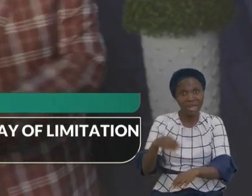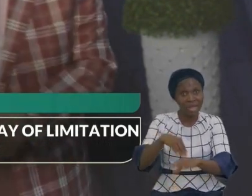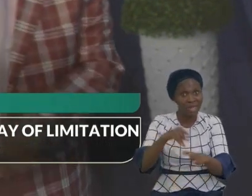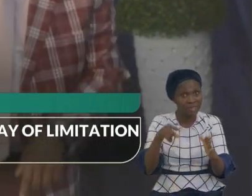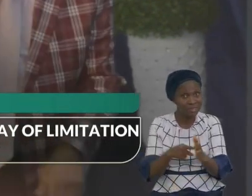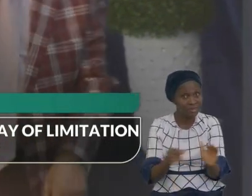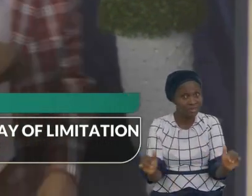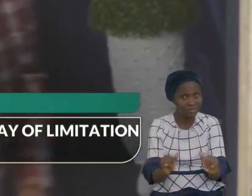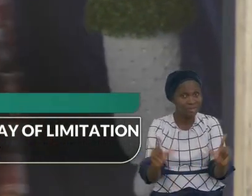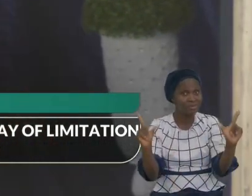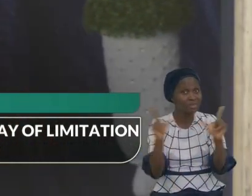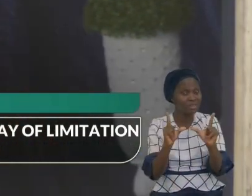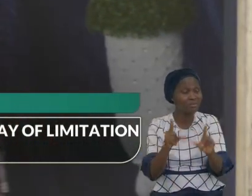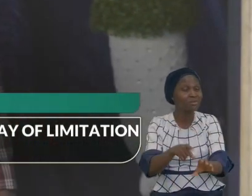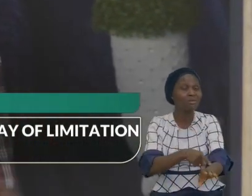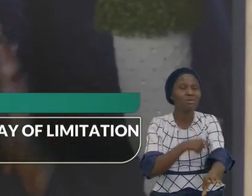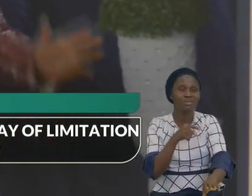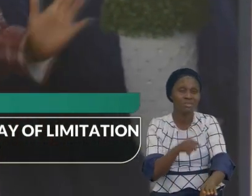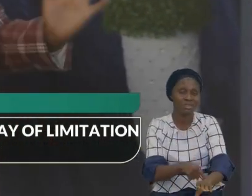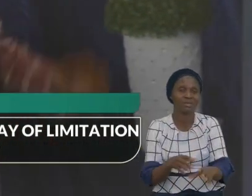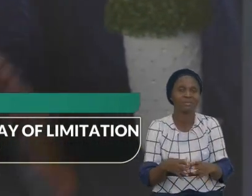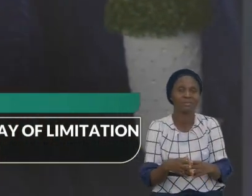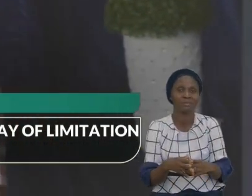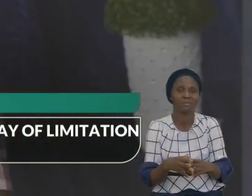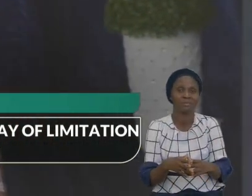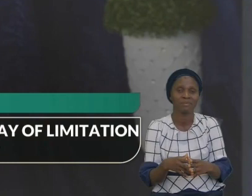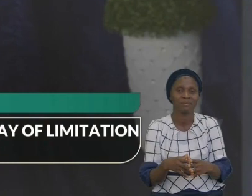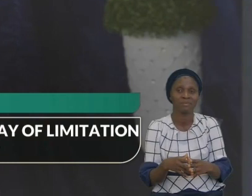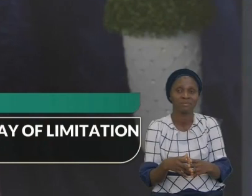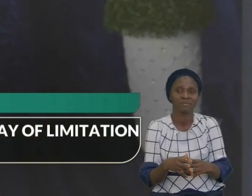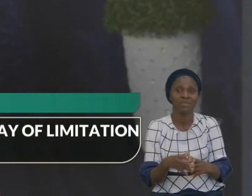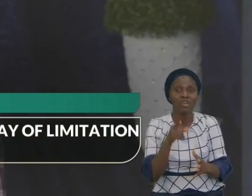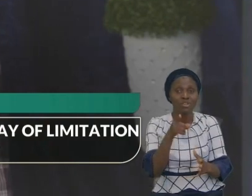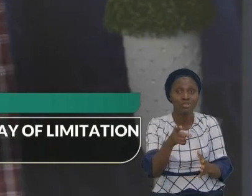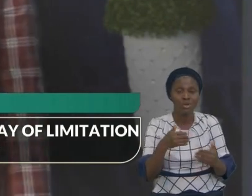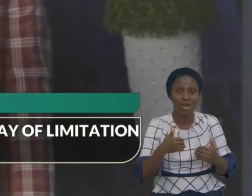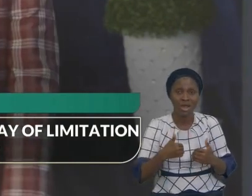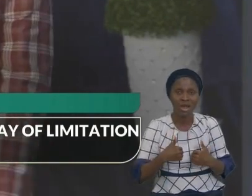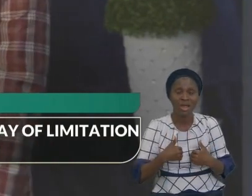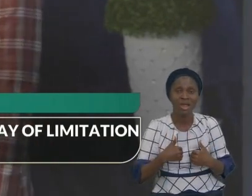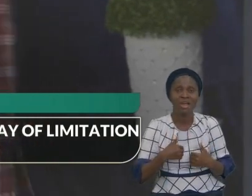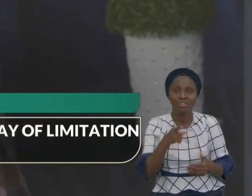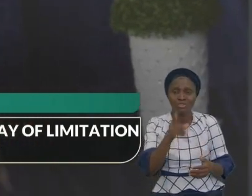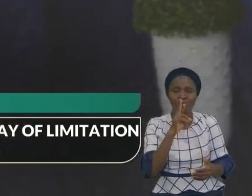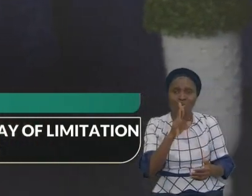You have been hovering around this place for a long time.